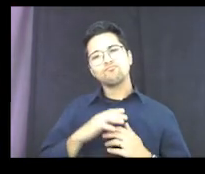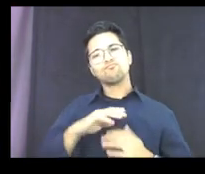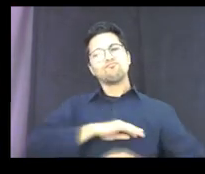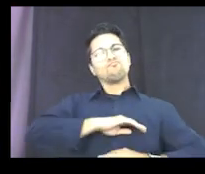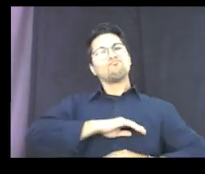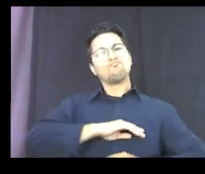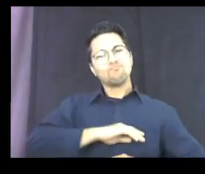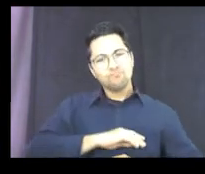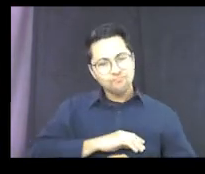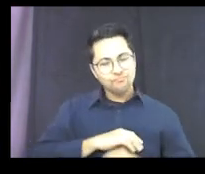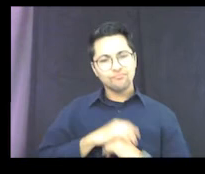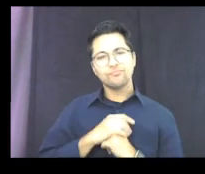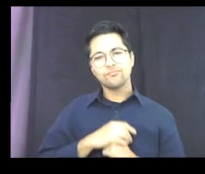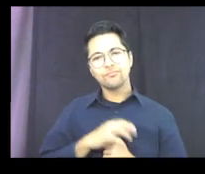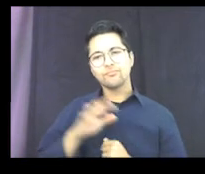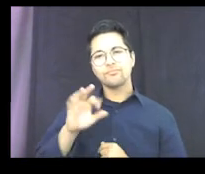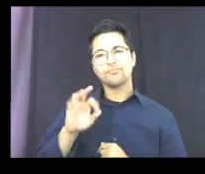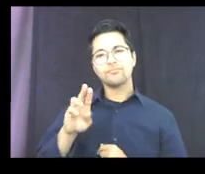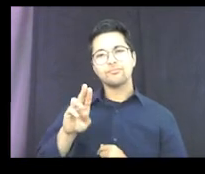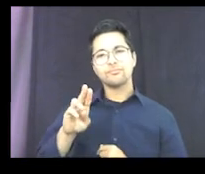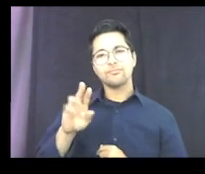fulfilling.